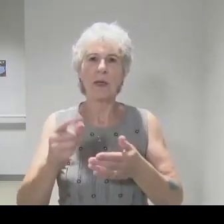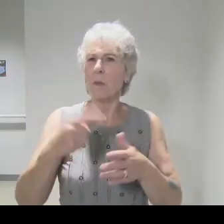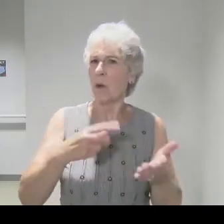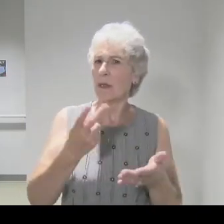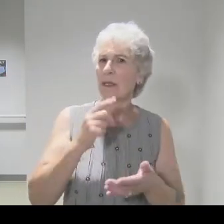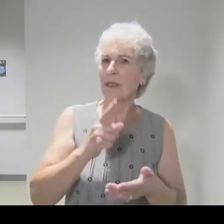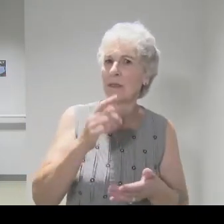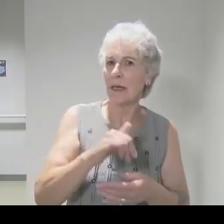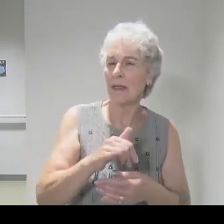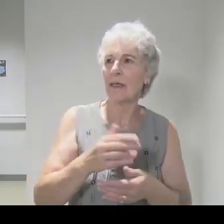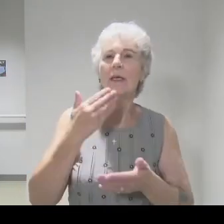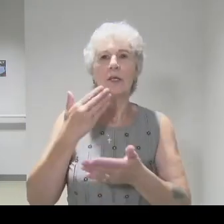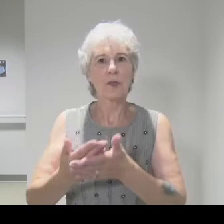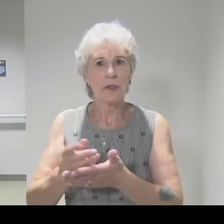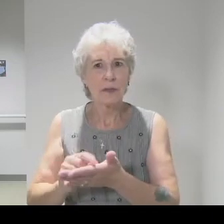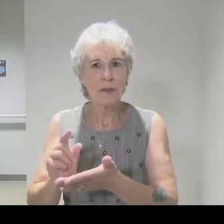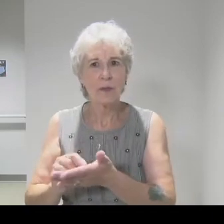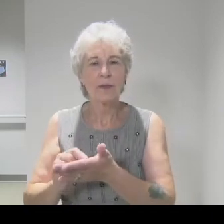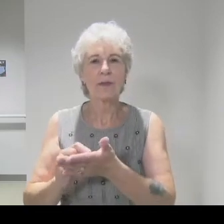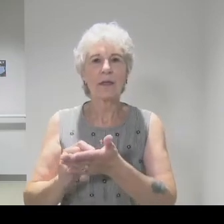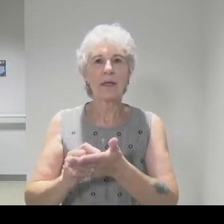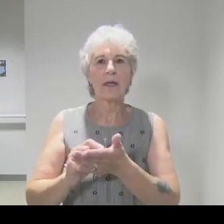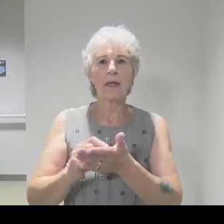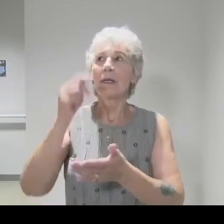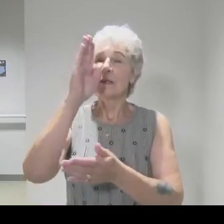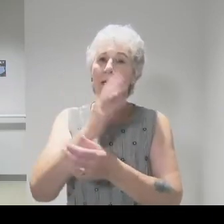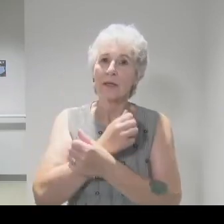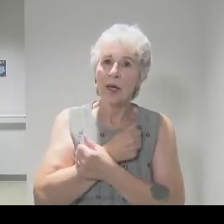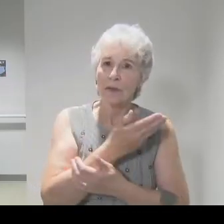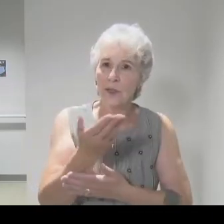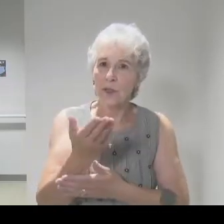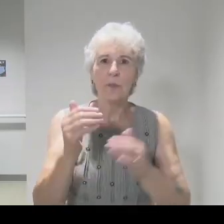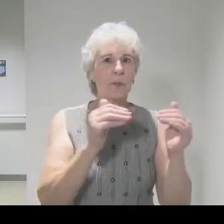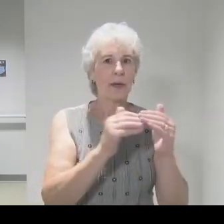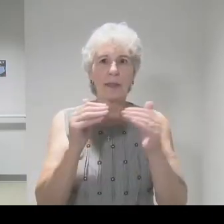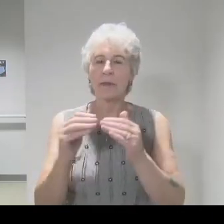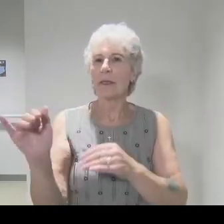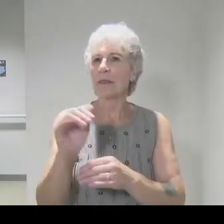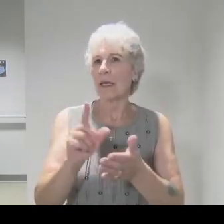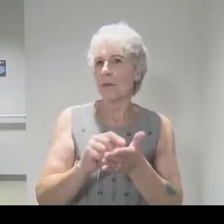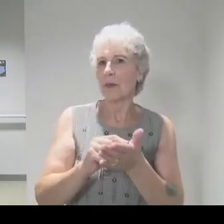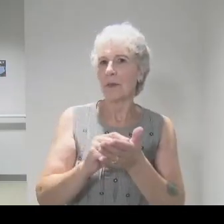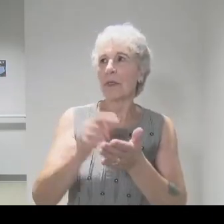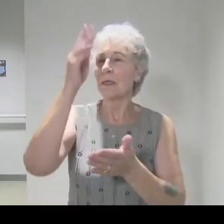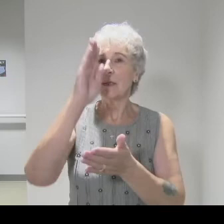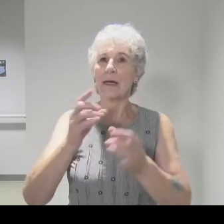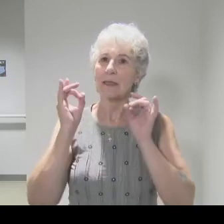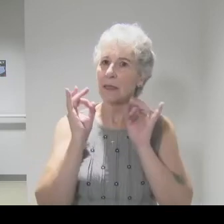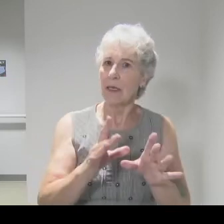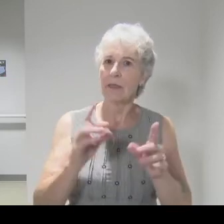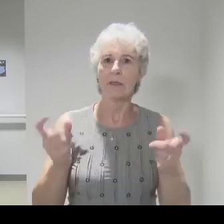gospel? It is the good news that God loves you, but equally it's the same news that God hates sin. The two go